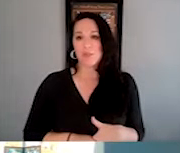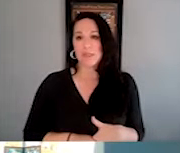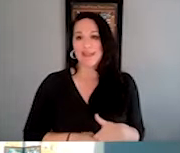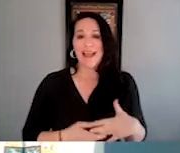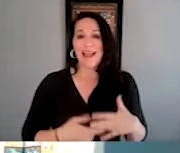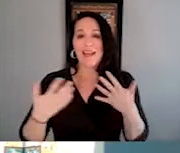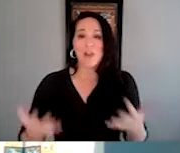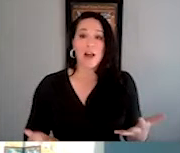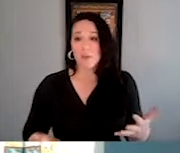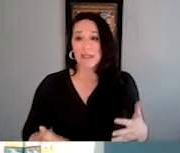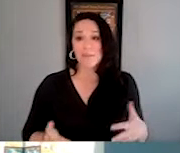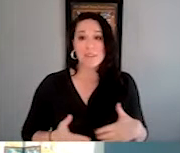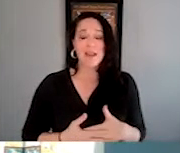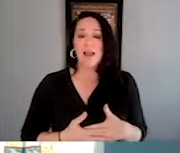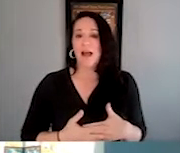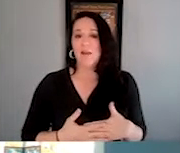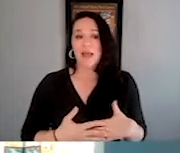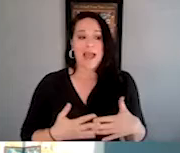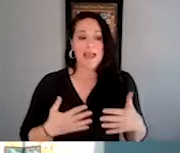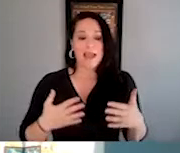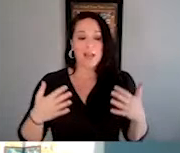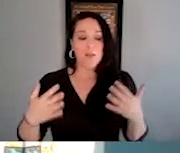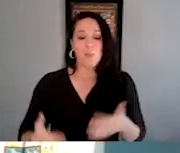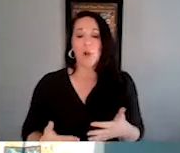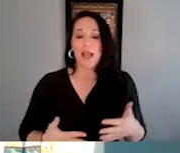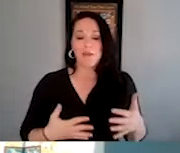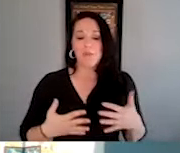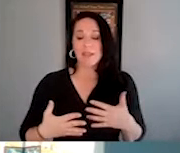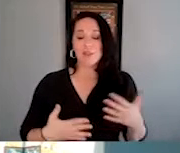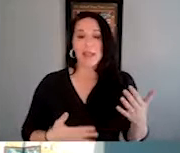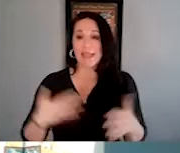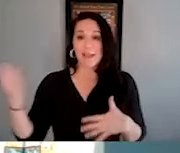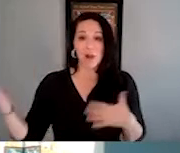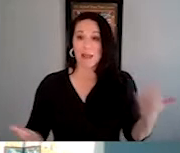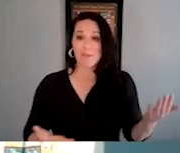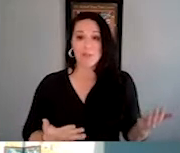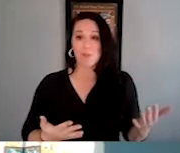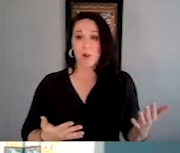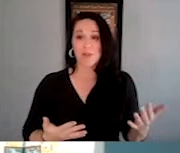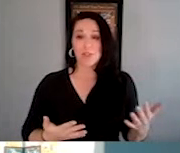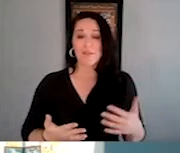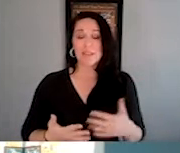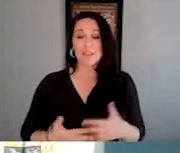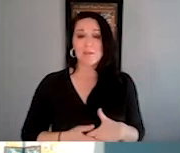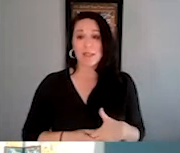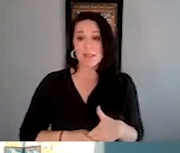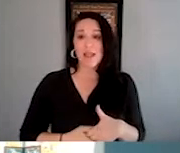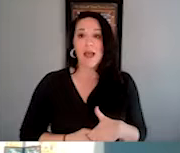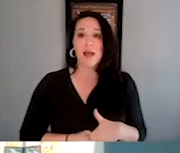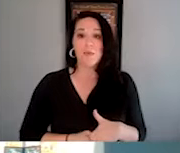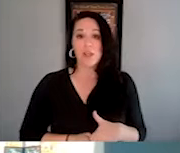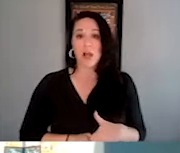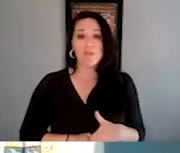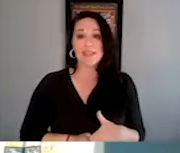your coalition meeting. Have coffee meetups. I've got more out of making sure I hit all my major partners every 6